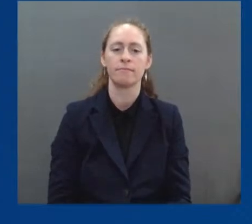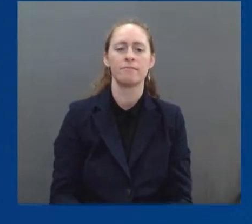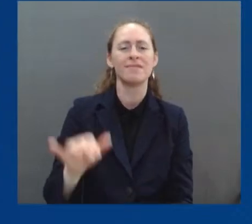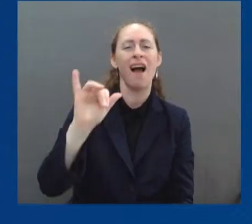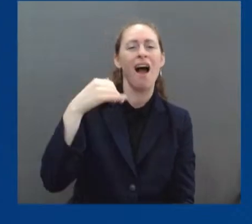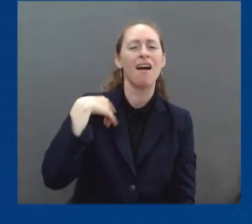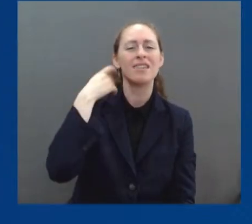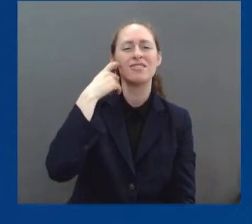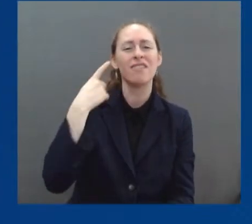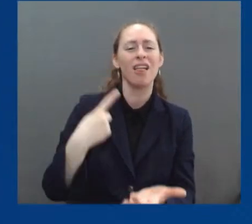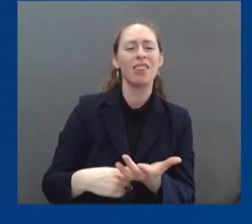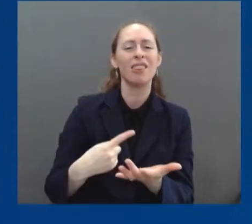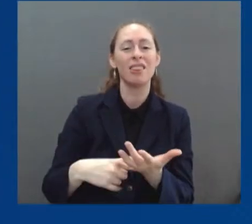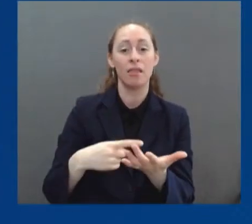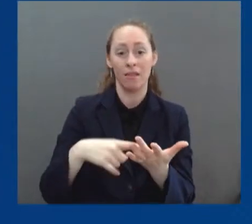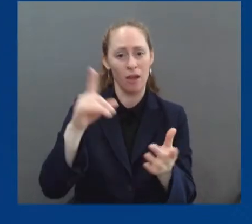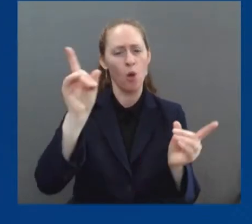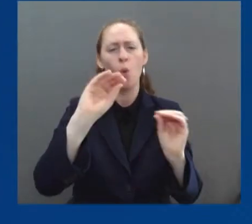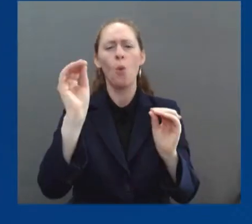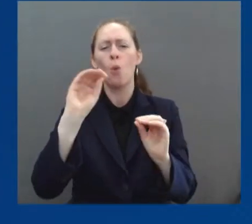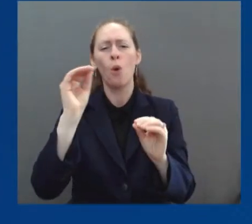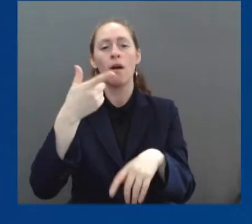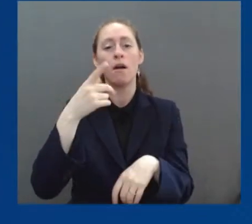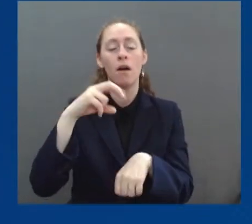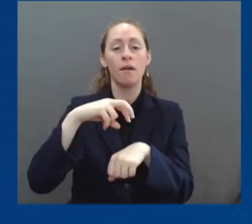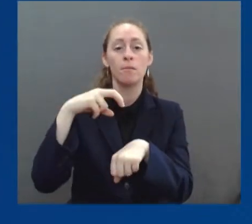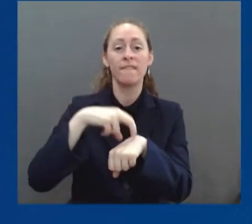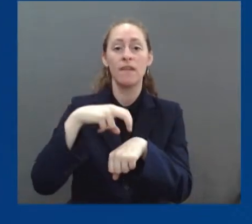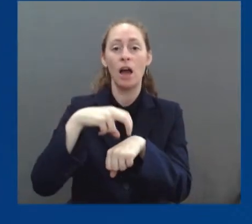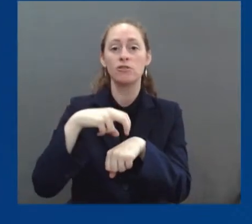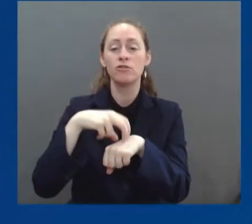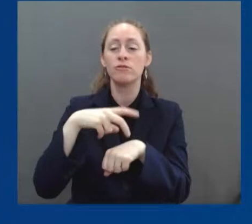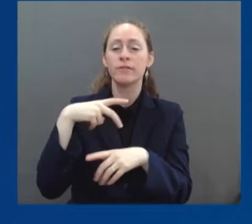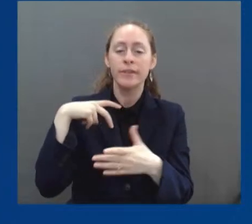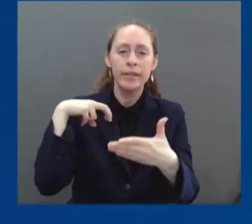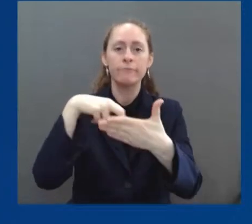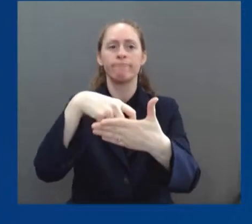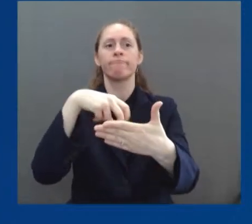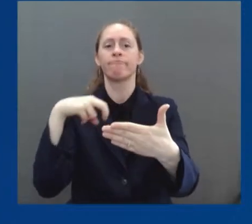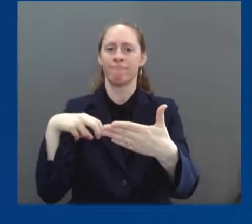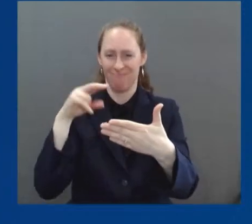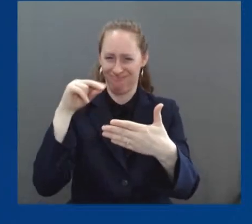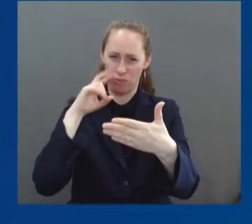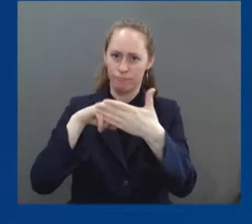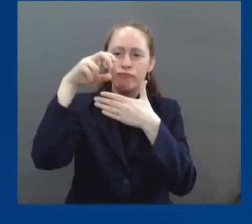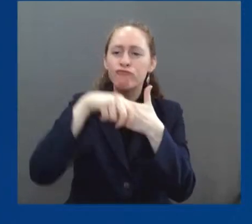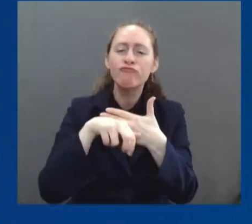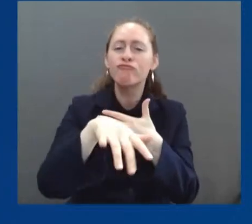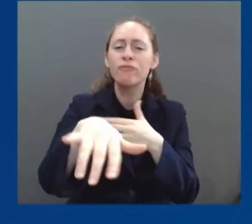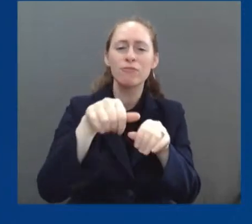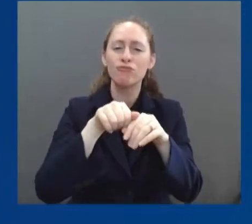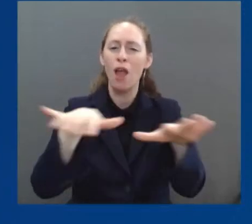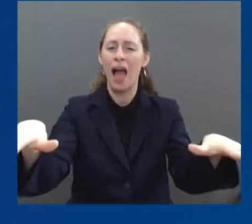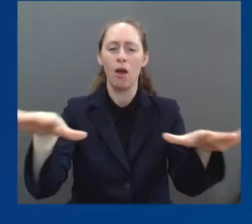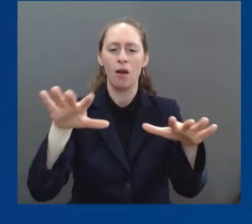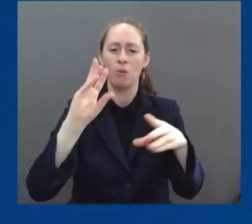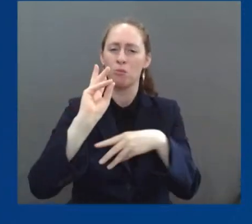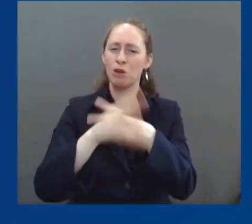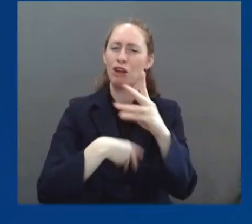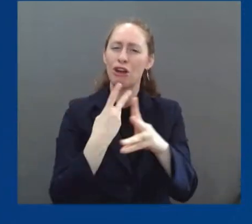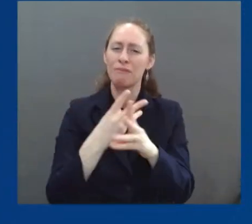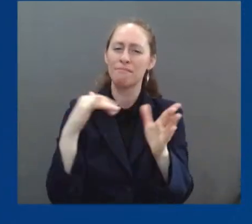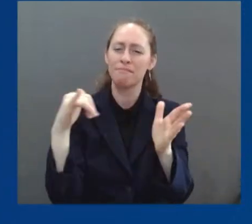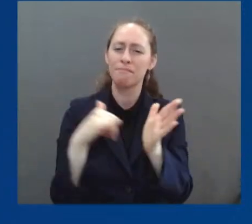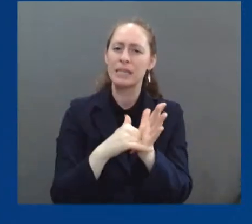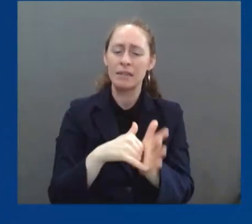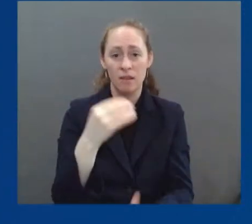world and protect against any possible future variants. So it's a real disappointment to not have any global funding in this bill. It